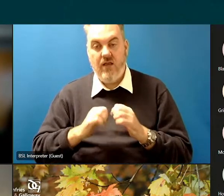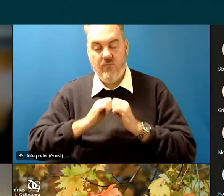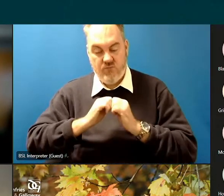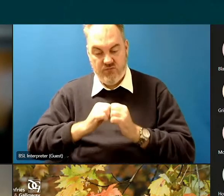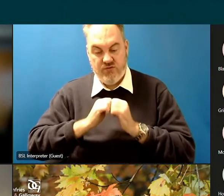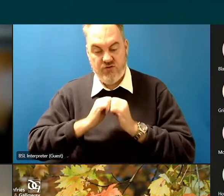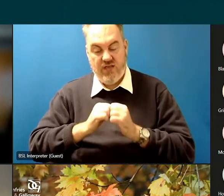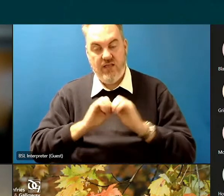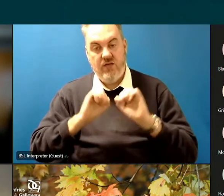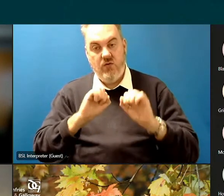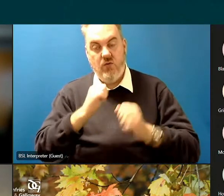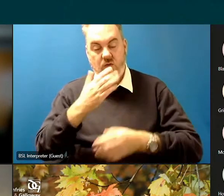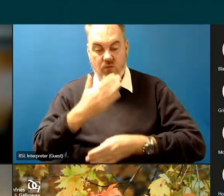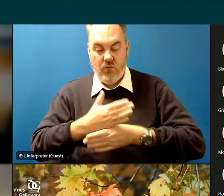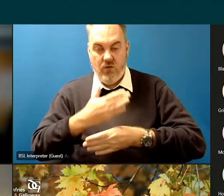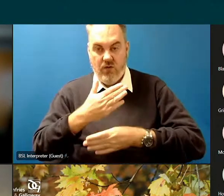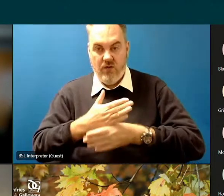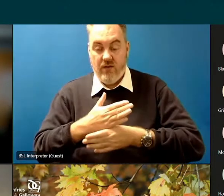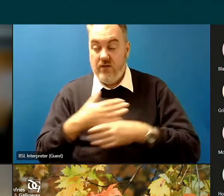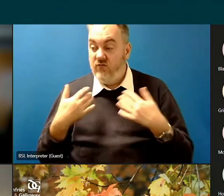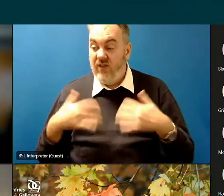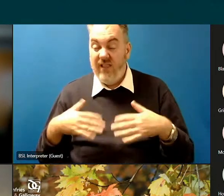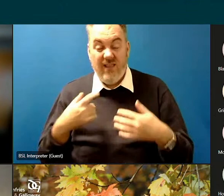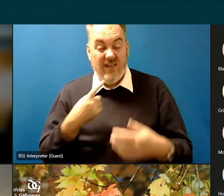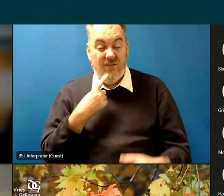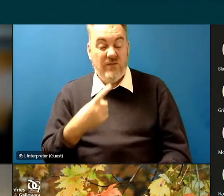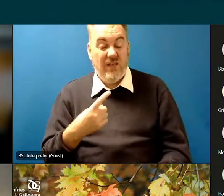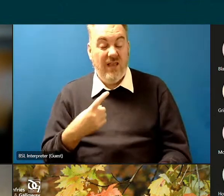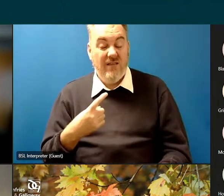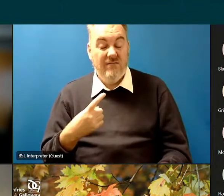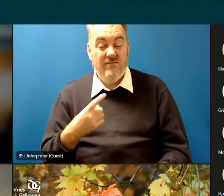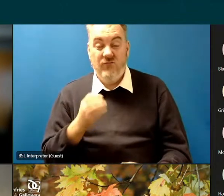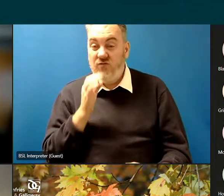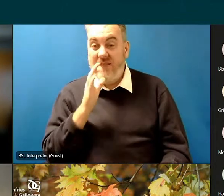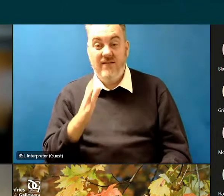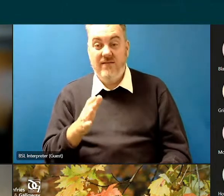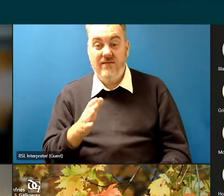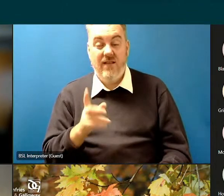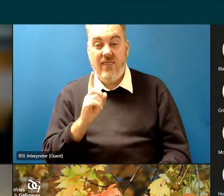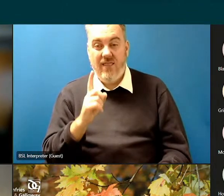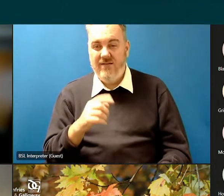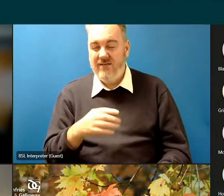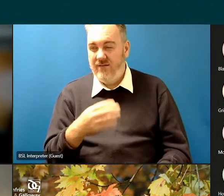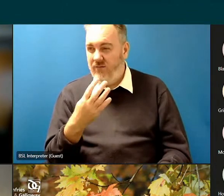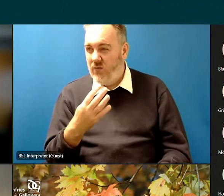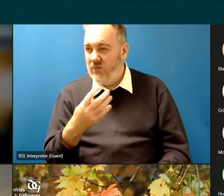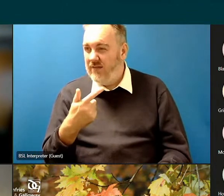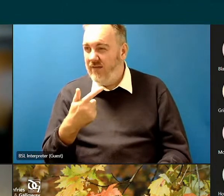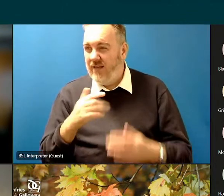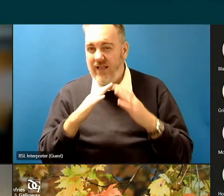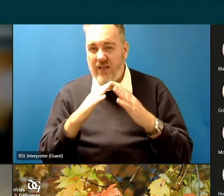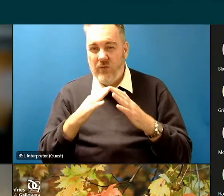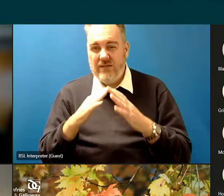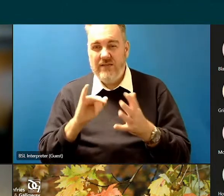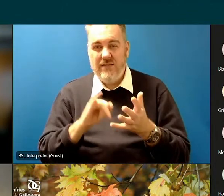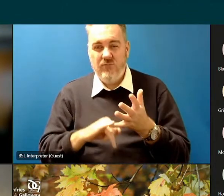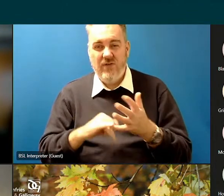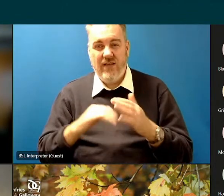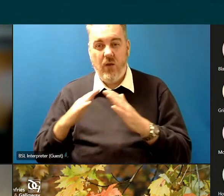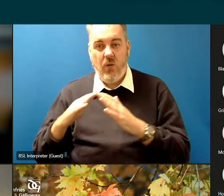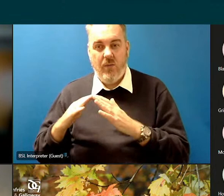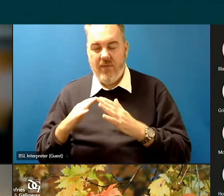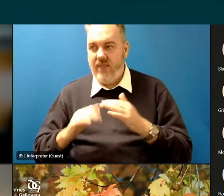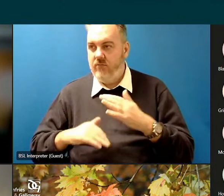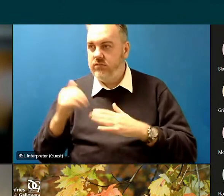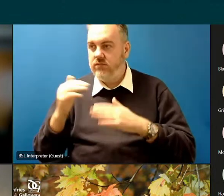you're doing. I mean, it's tremendous that was there 47 houses going up in Springholm, and they're really going up very